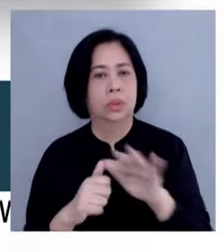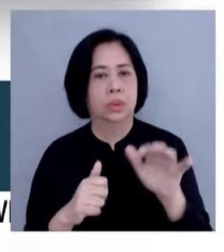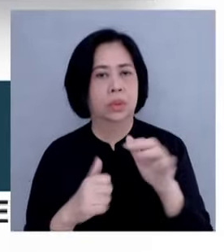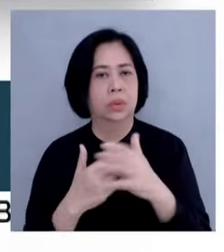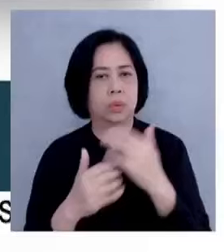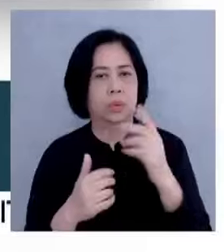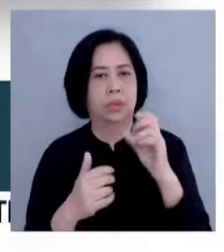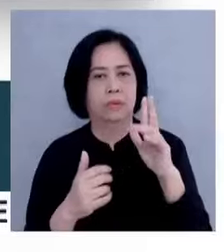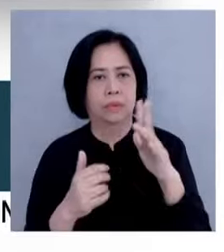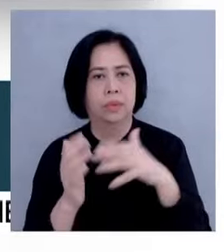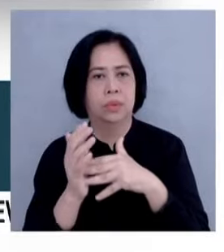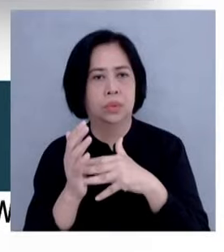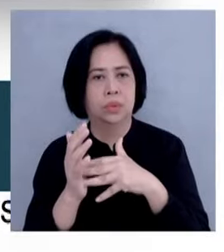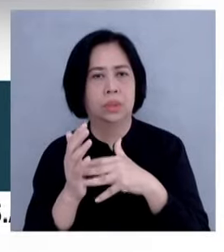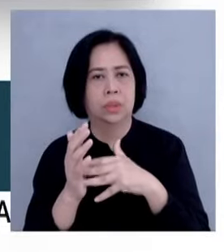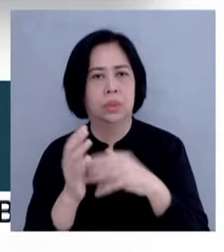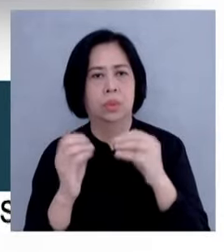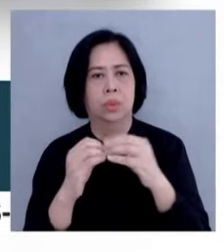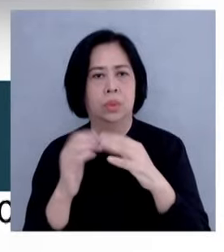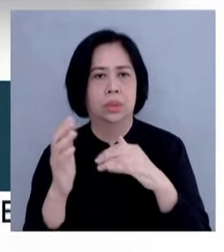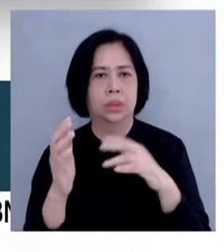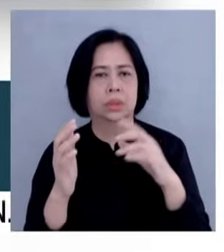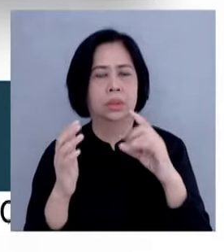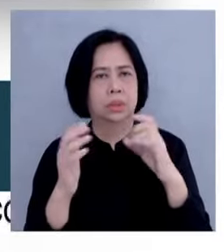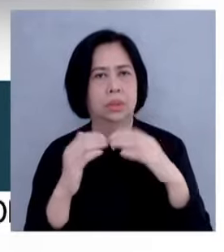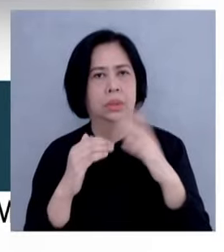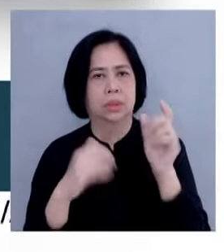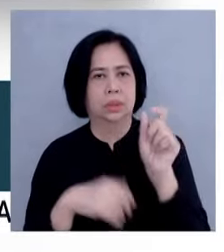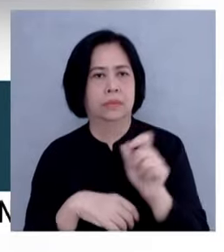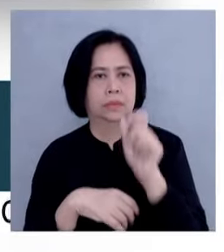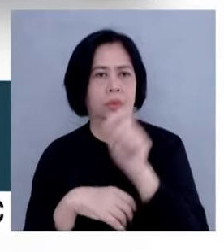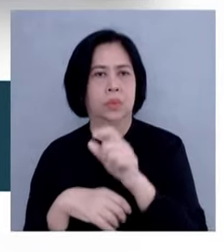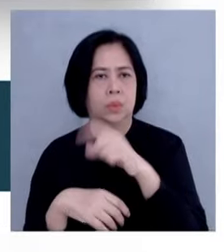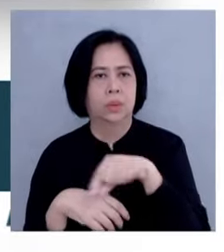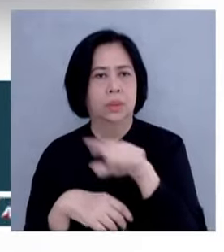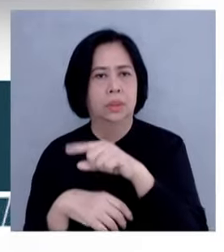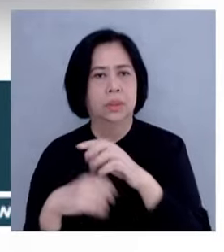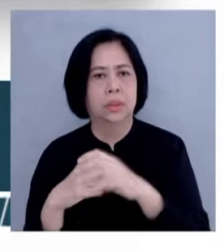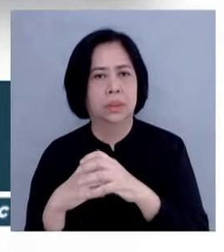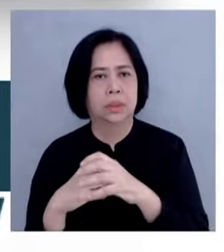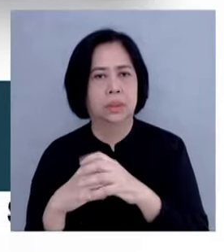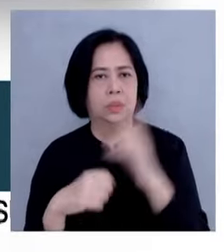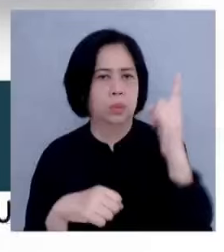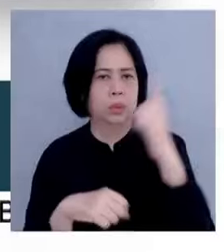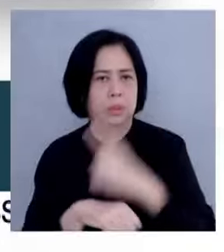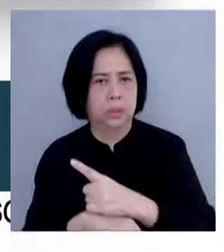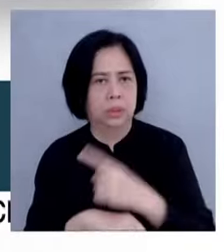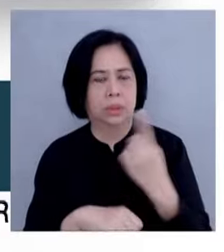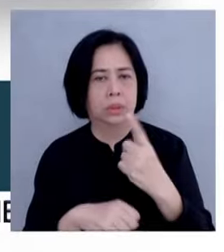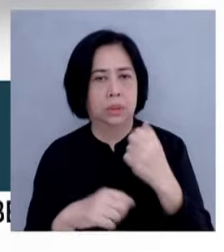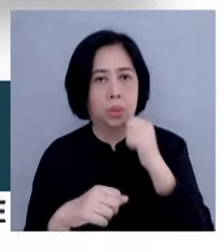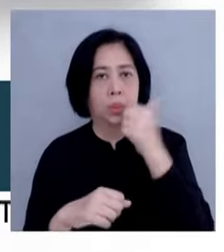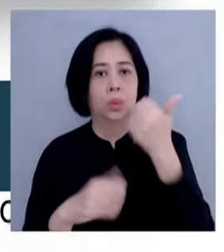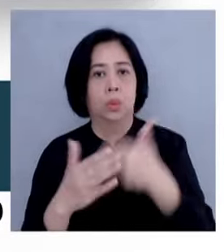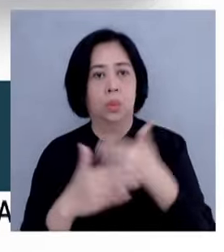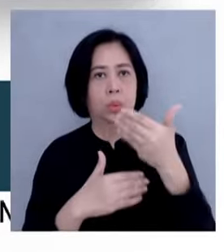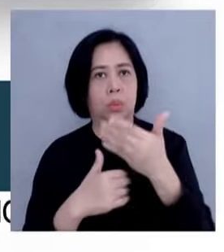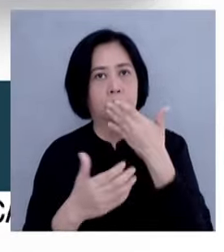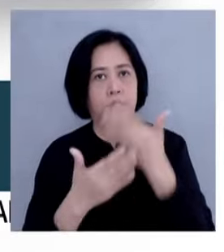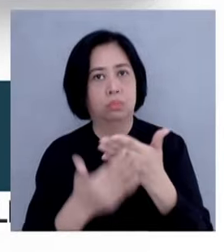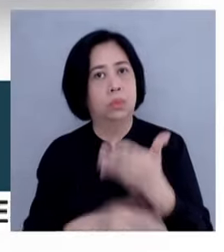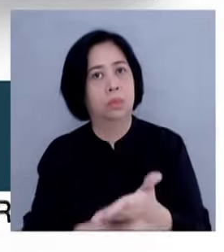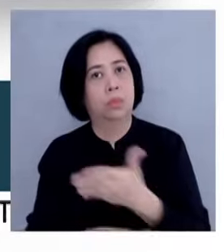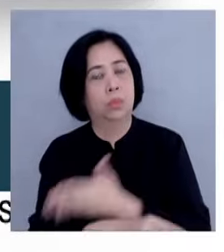135,000 families or more than 100,000 individuals. Isang araw lang po yun. Kinabukasan, dahil maganda naman yung panahon,